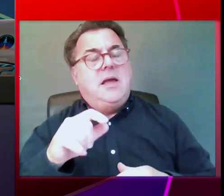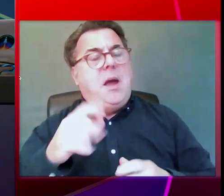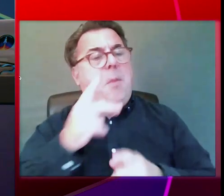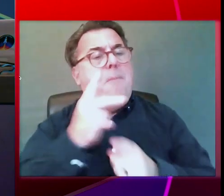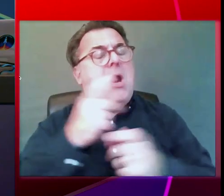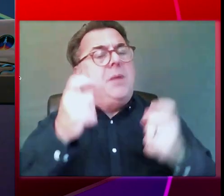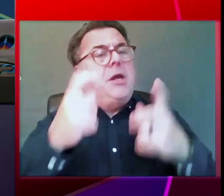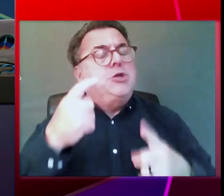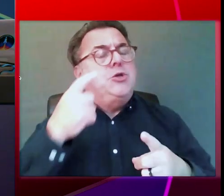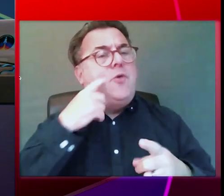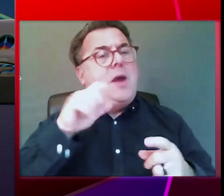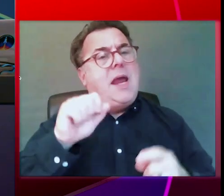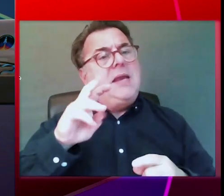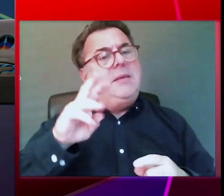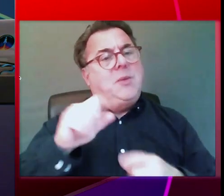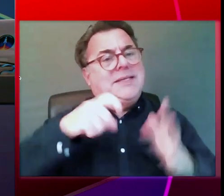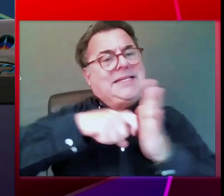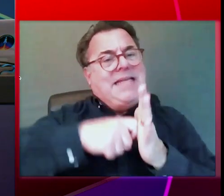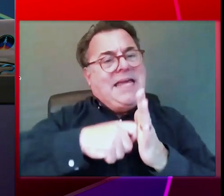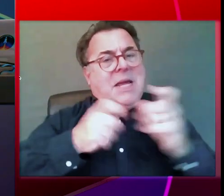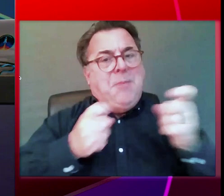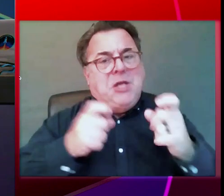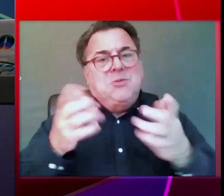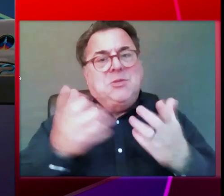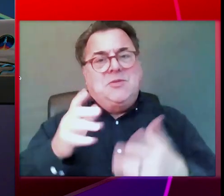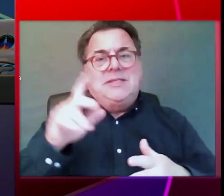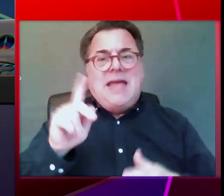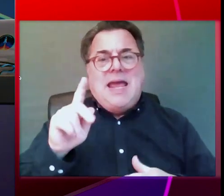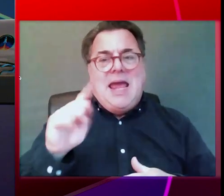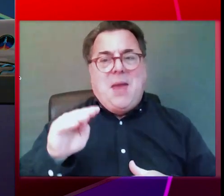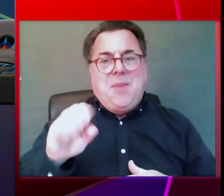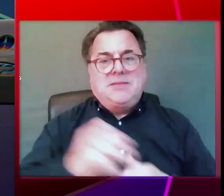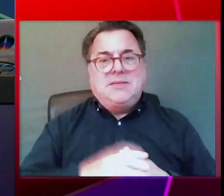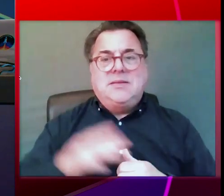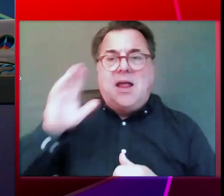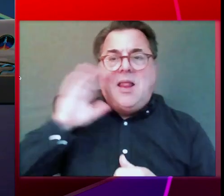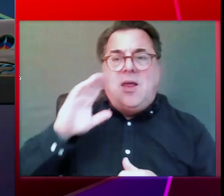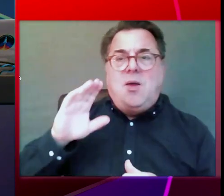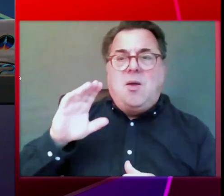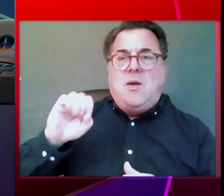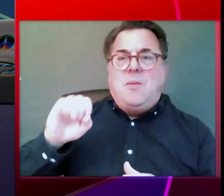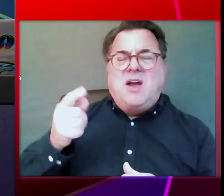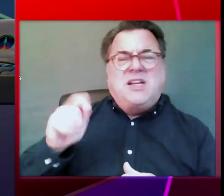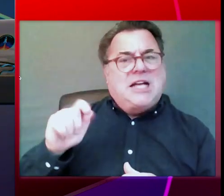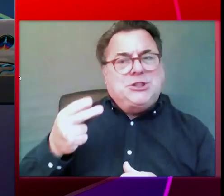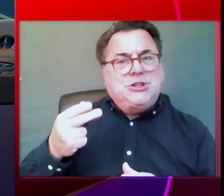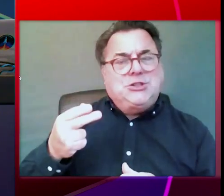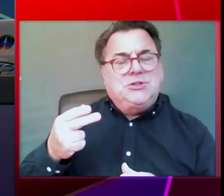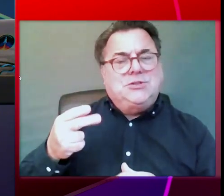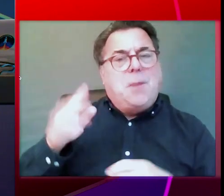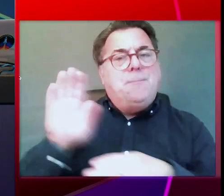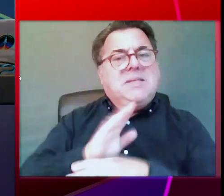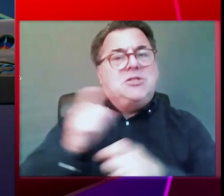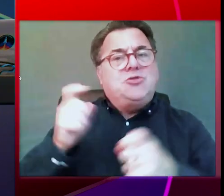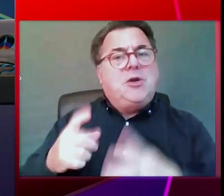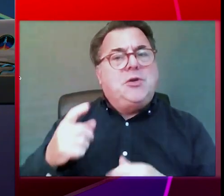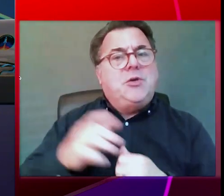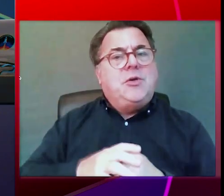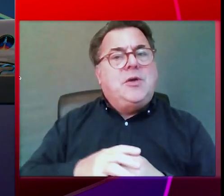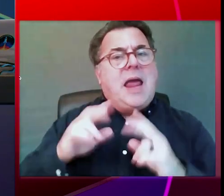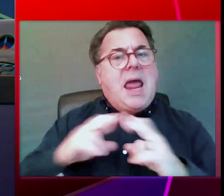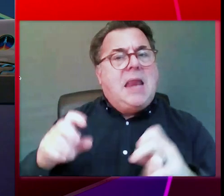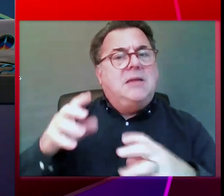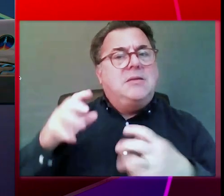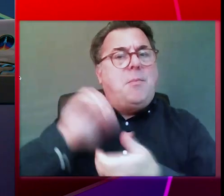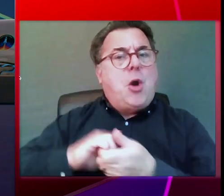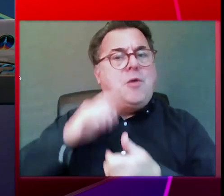the AWS Key Management Service, KMS. Hi, I'm Mukesh Chandak, business director, Thales, partner of AWS over